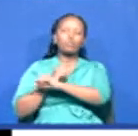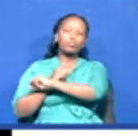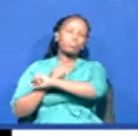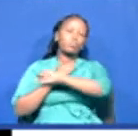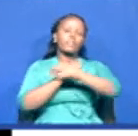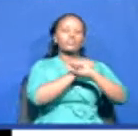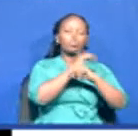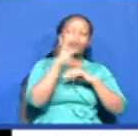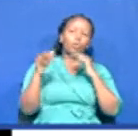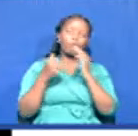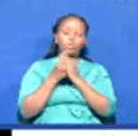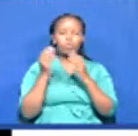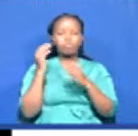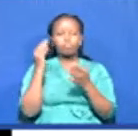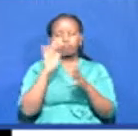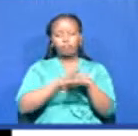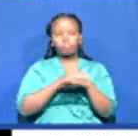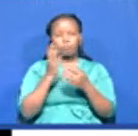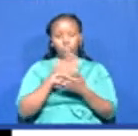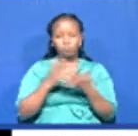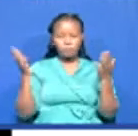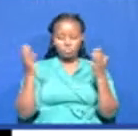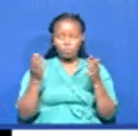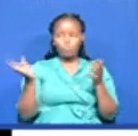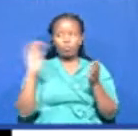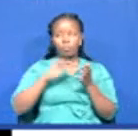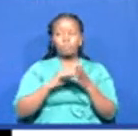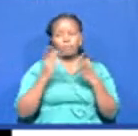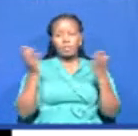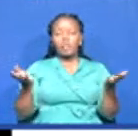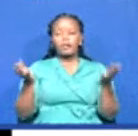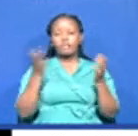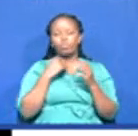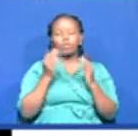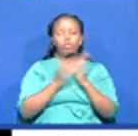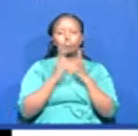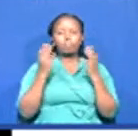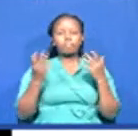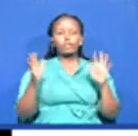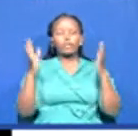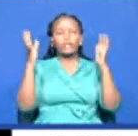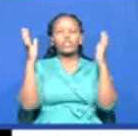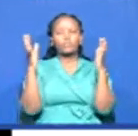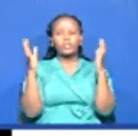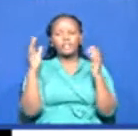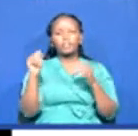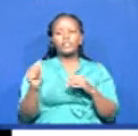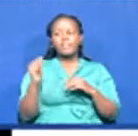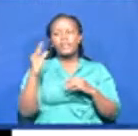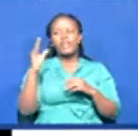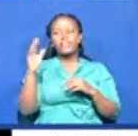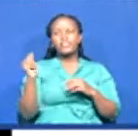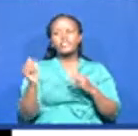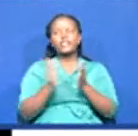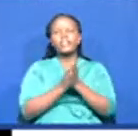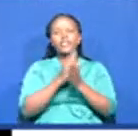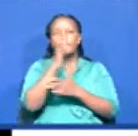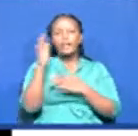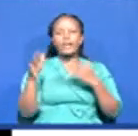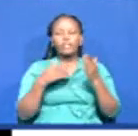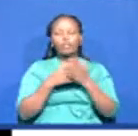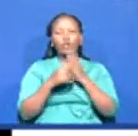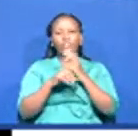property. Once again, I would like to congratulate SEA and all the stakeholders. Thank